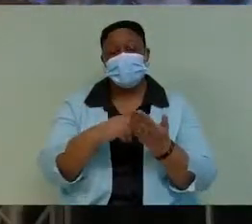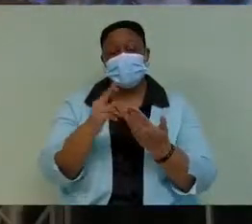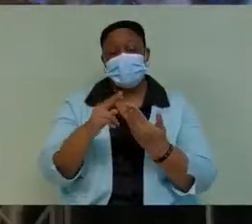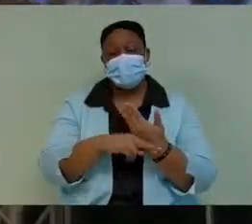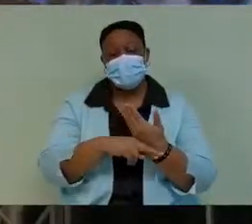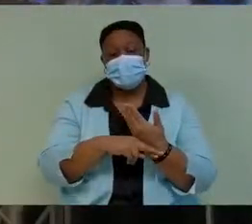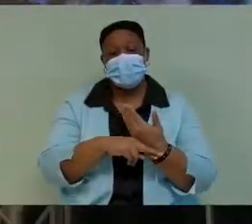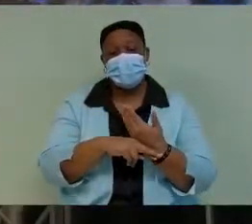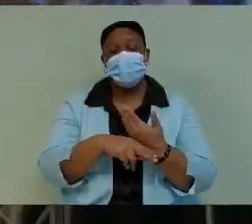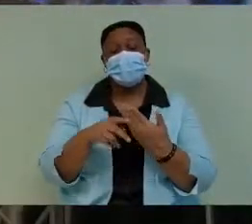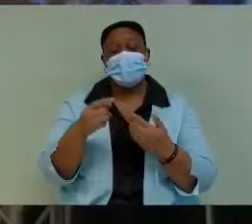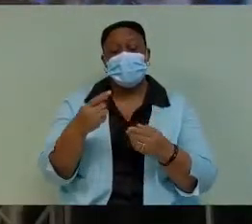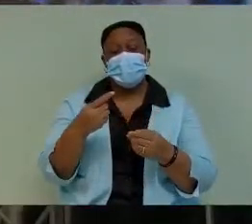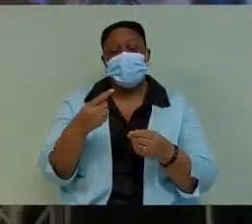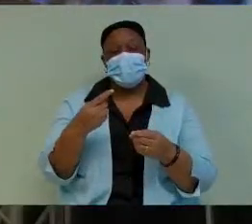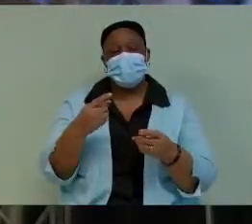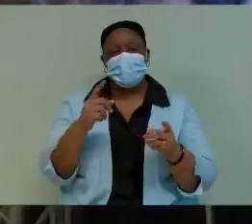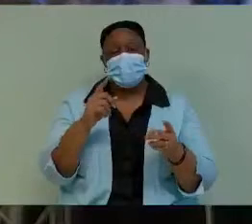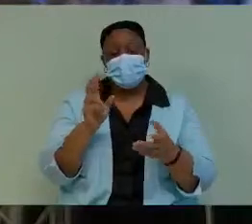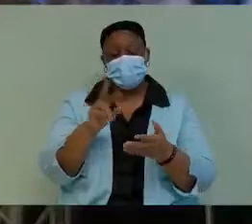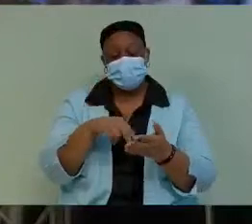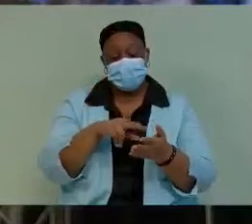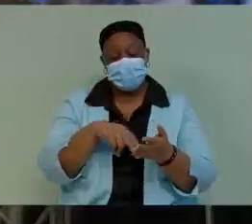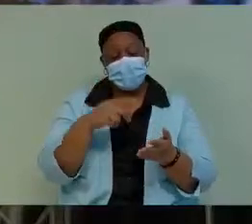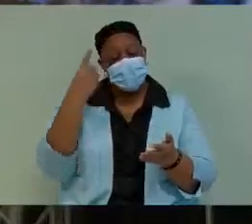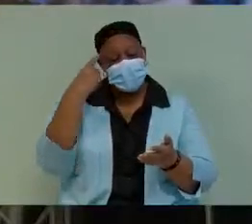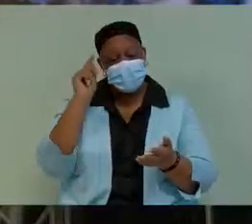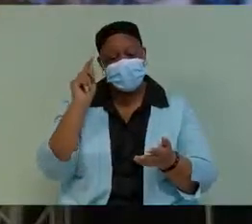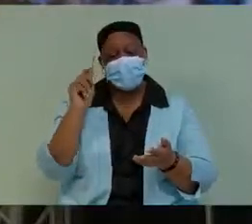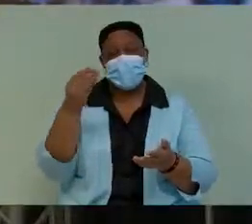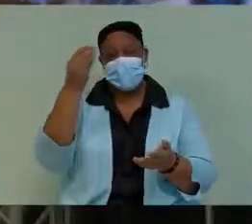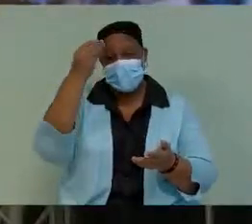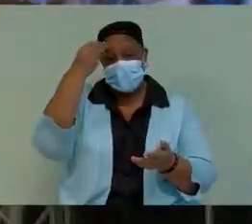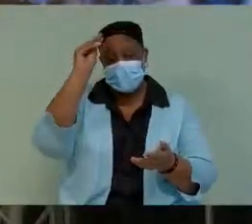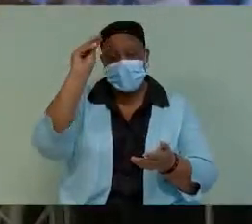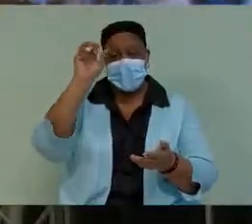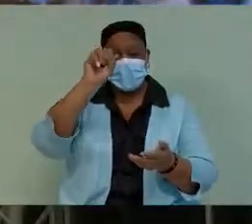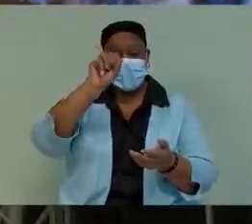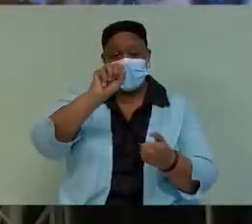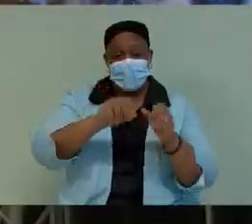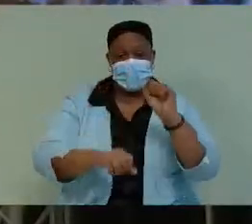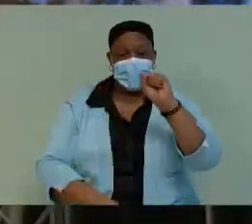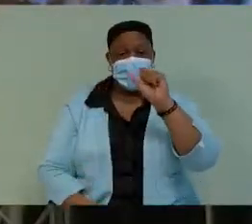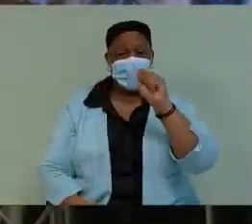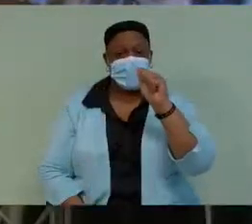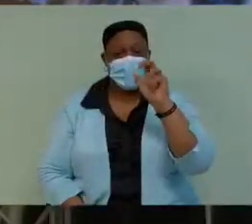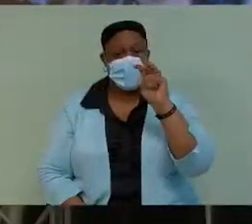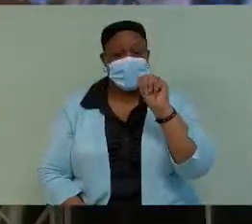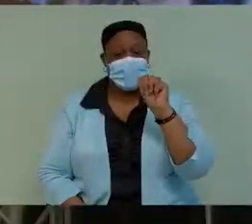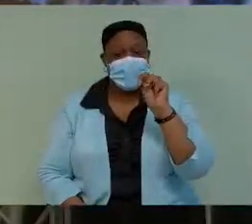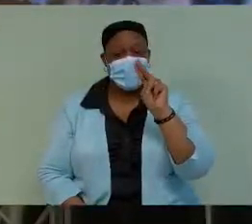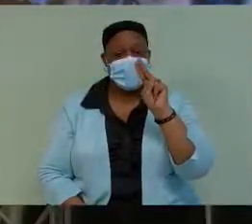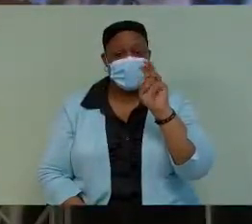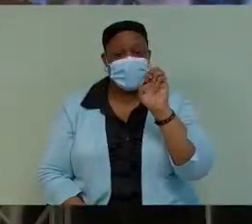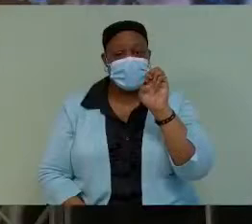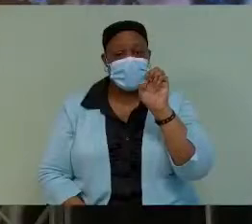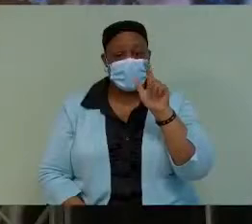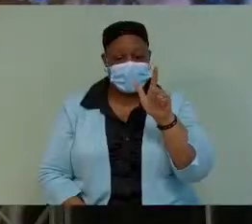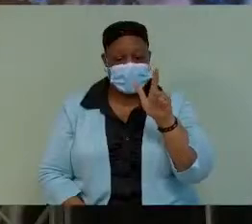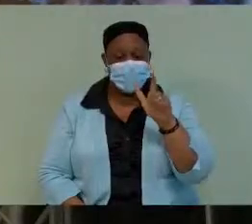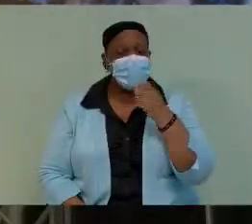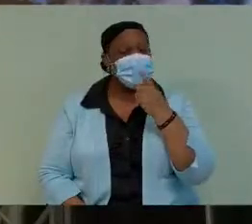is filling in today for Mr. Abdia Samuel, who is chair of the COVID-19 National Task